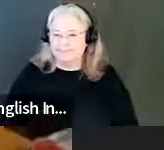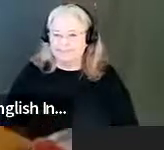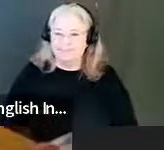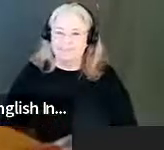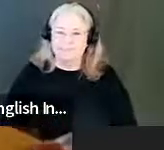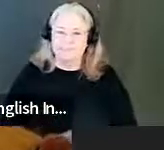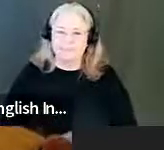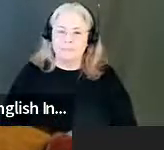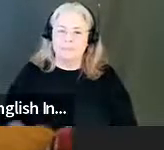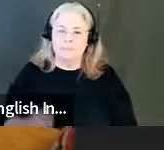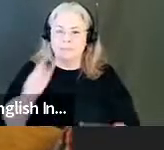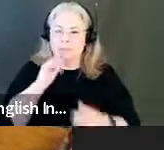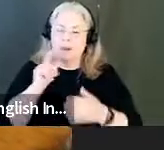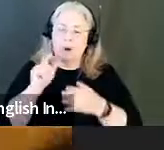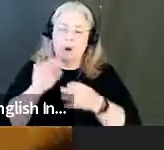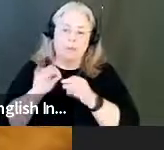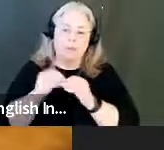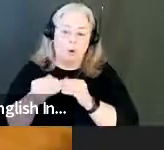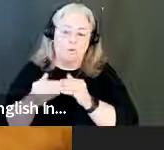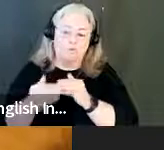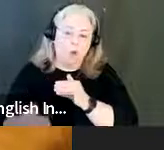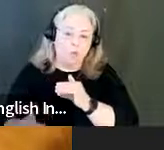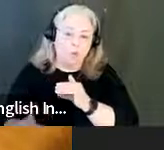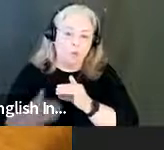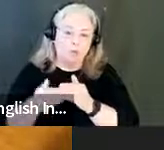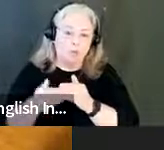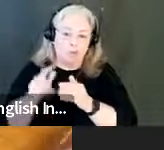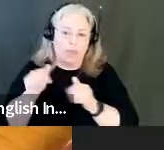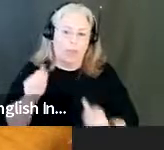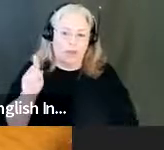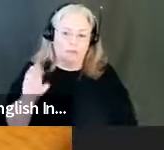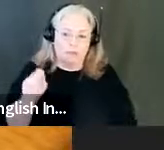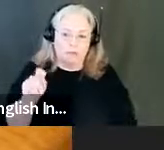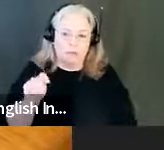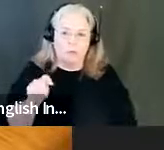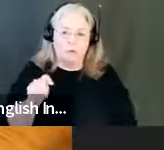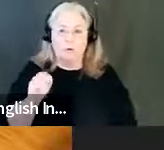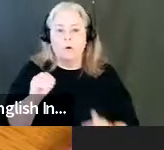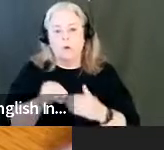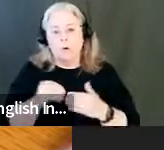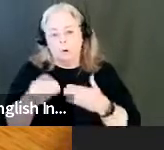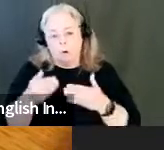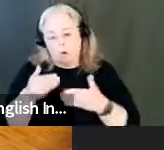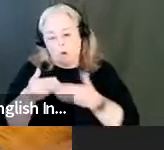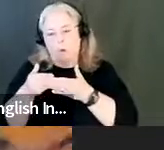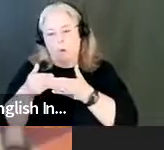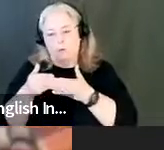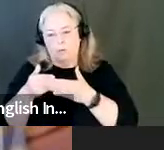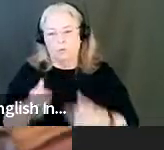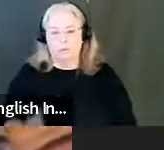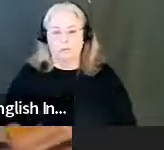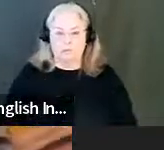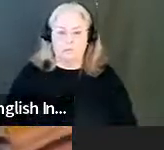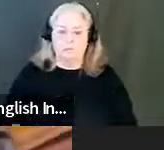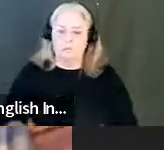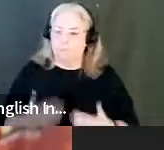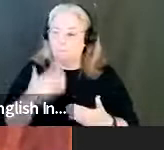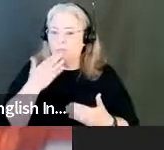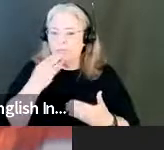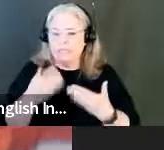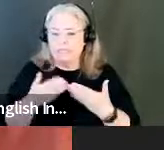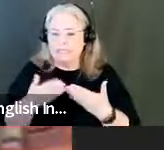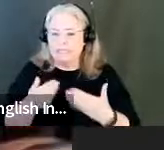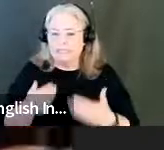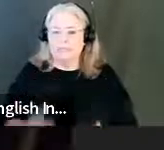You can make the pencil much farther away or much closer to the surface fairly easily.